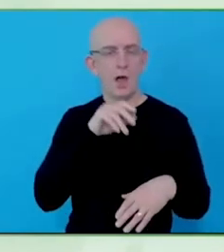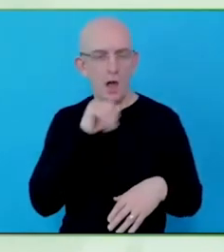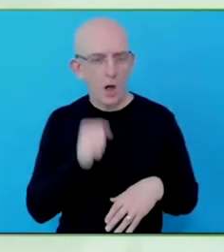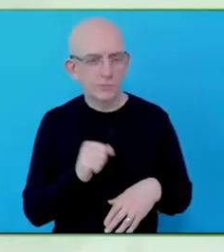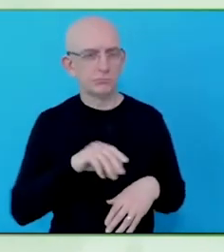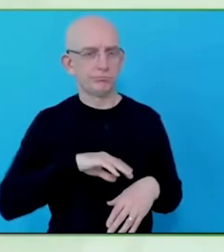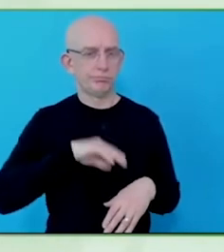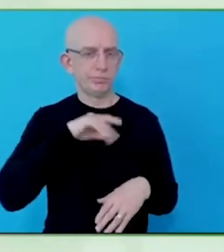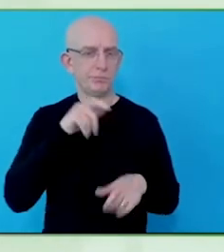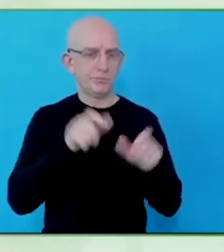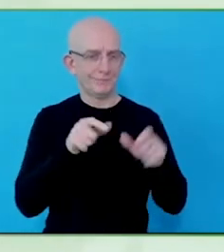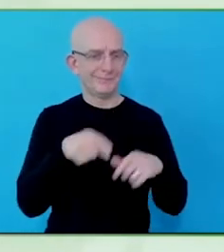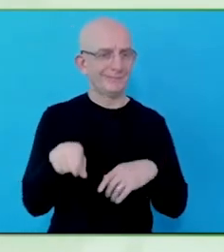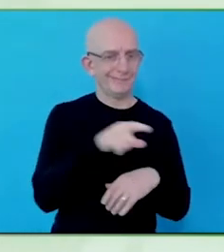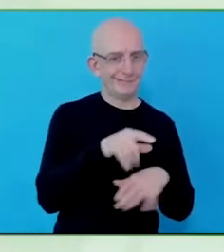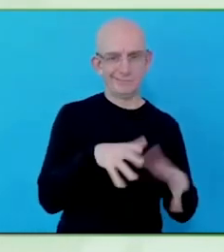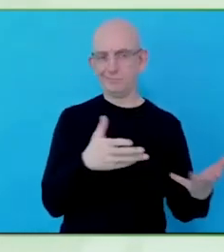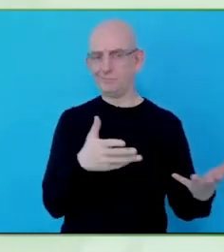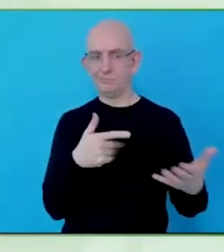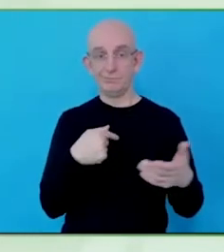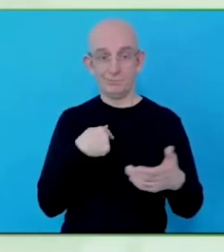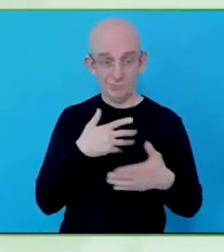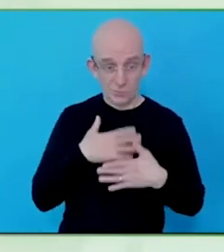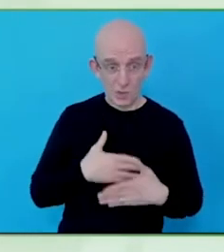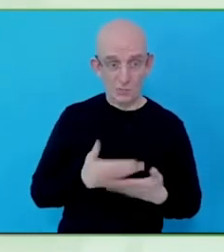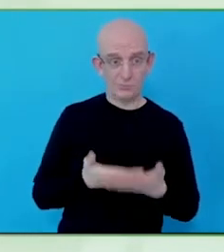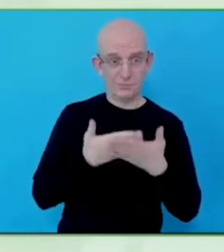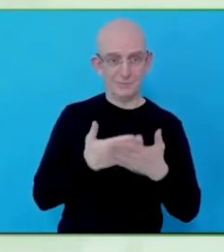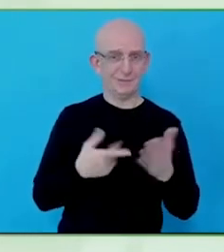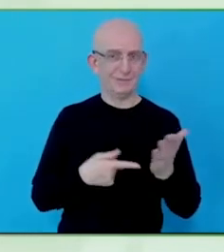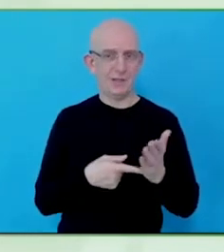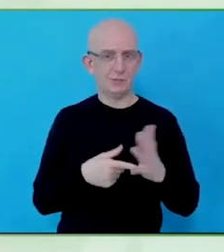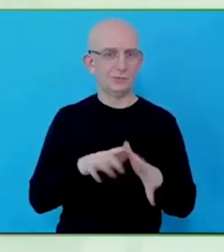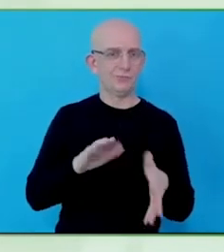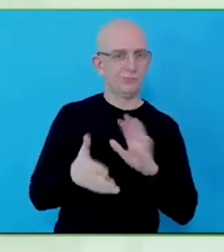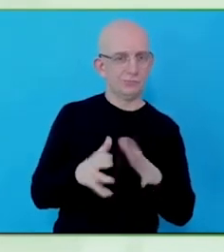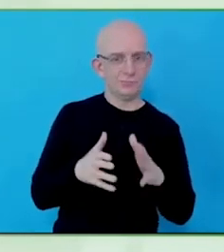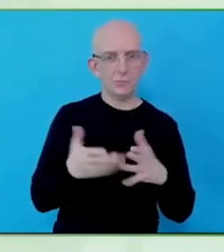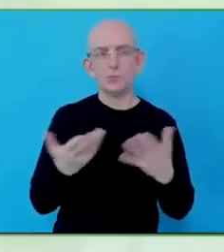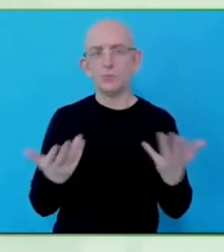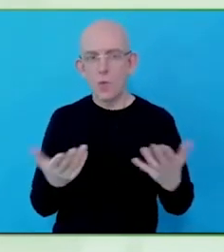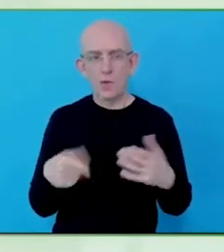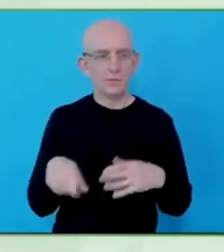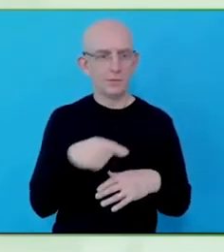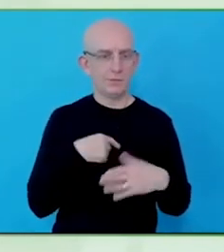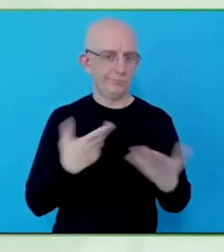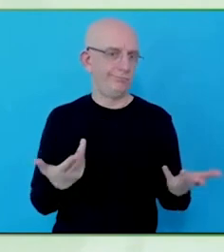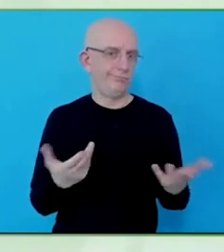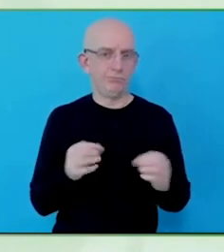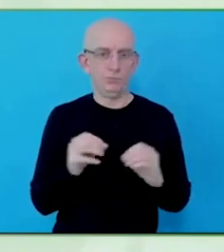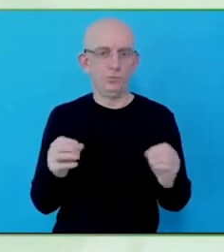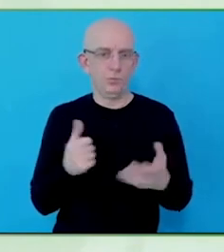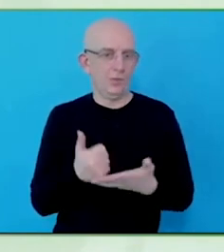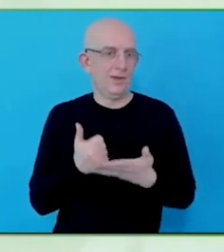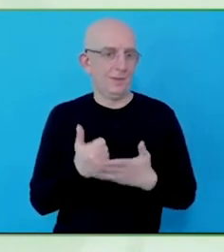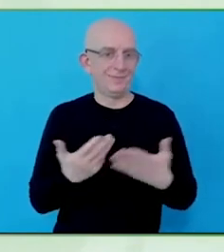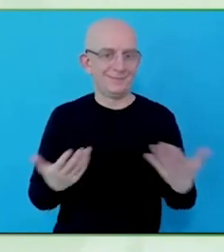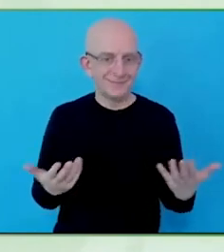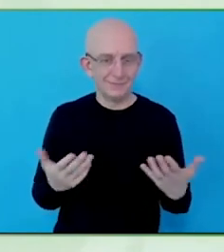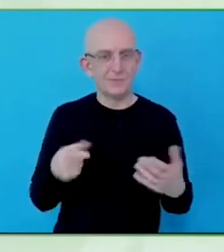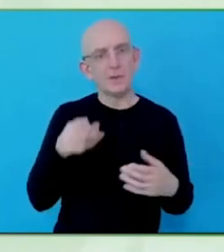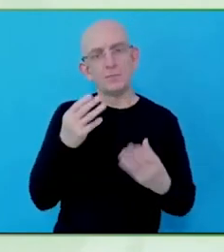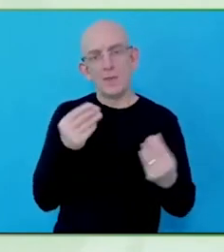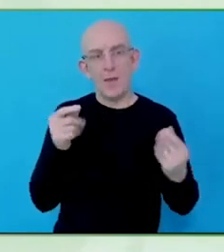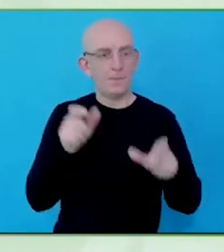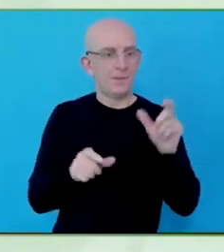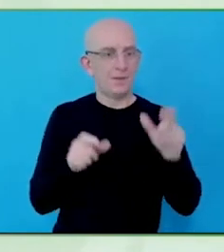to hear better, to understand better with the device. So we have the solutions. We have a lot of accessibility features. Now